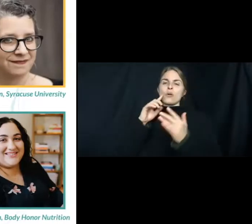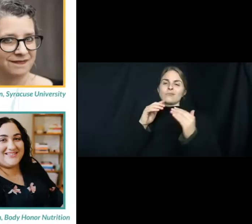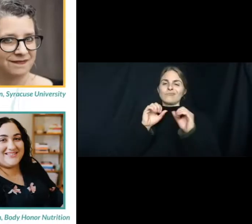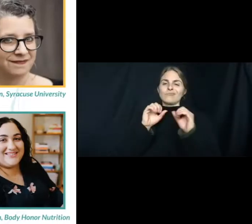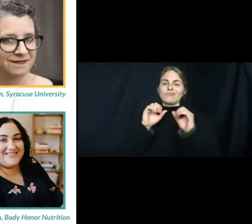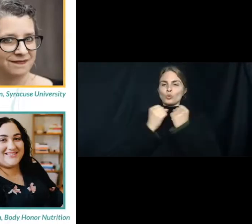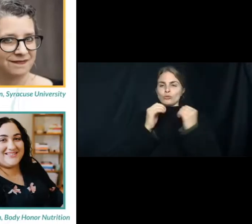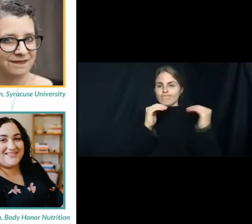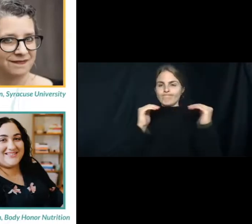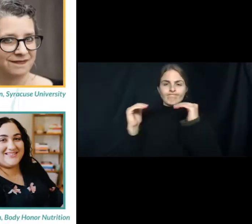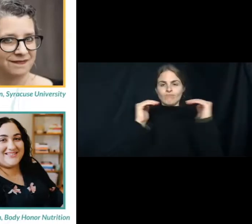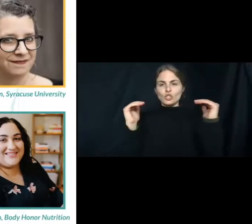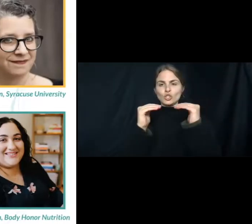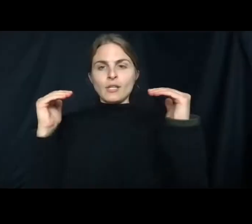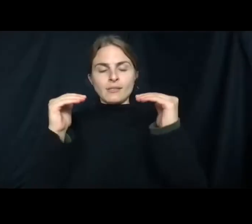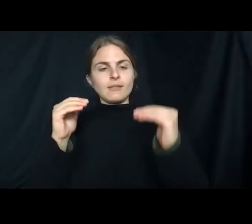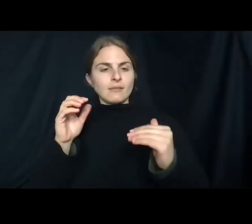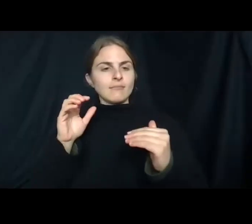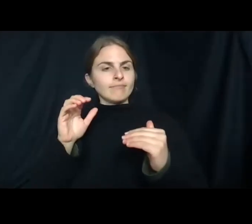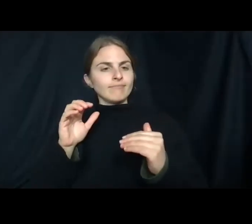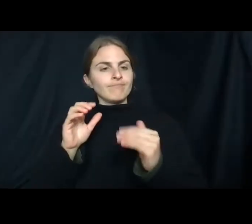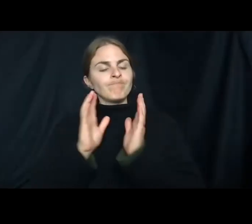And let's see.